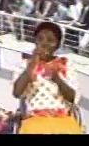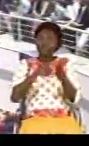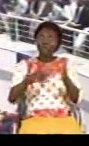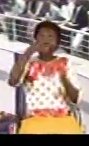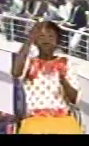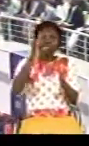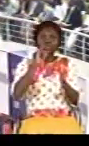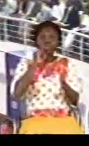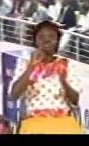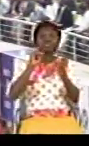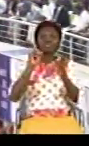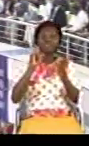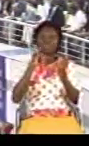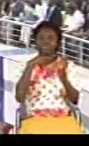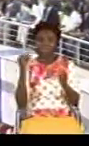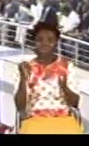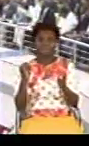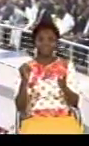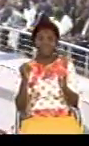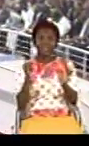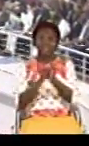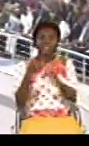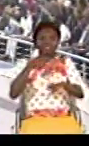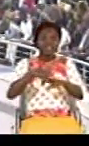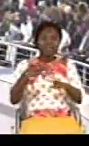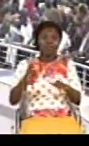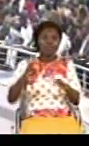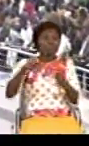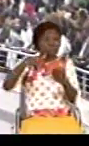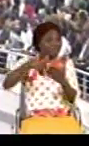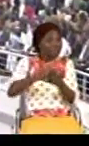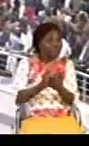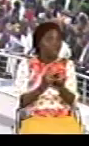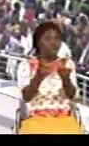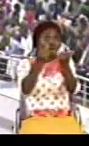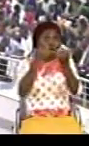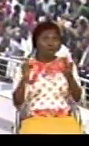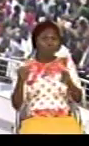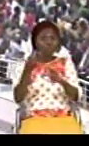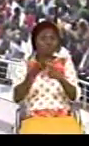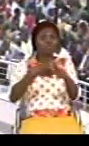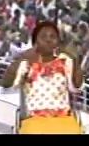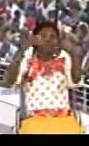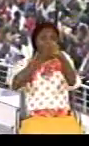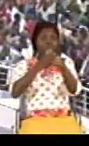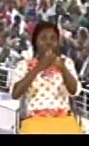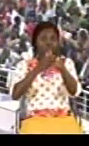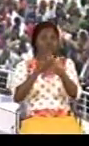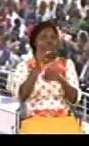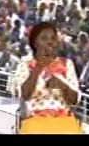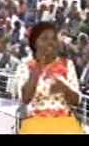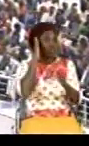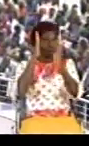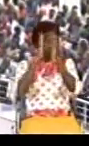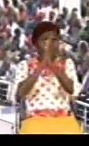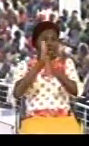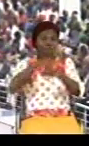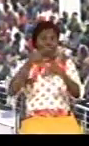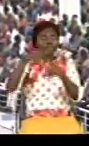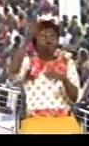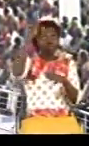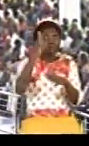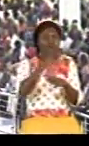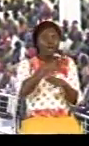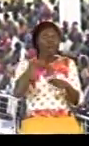times of refreshing coming from heaven. He shall pray unto God, and he will be favorable